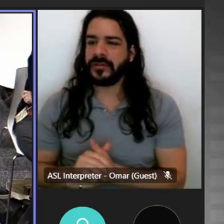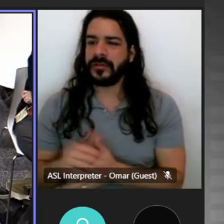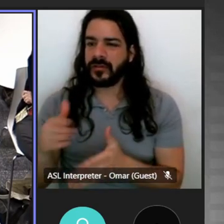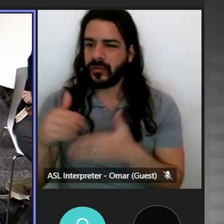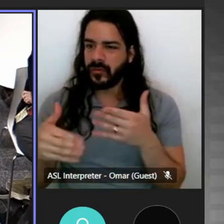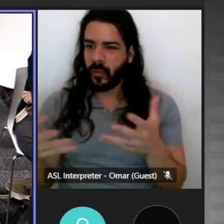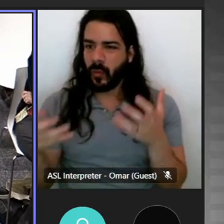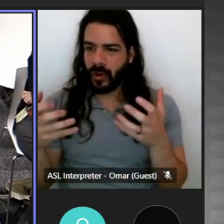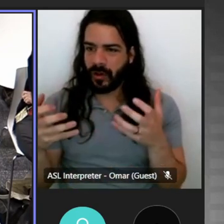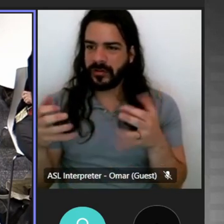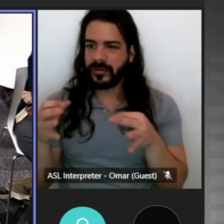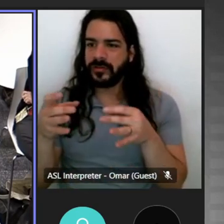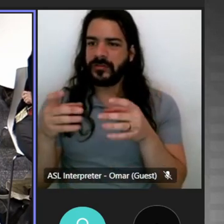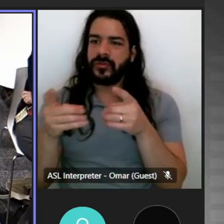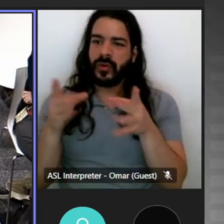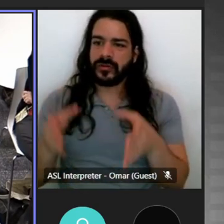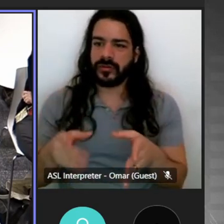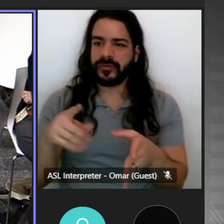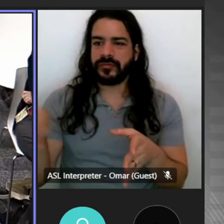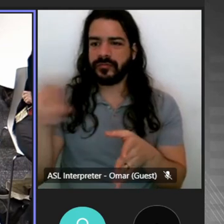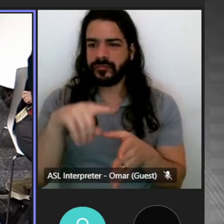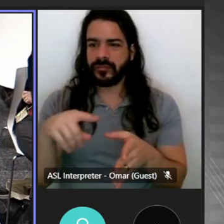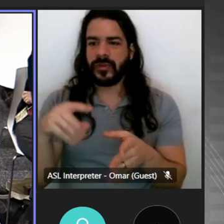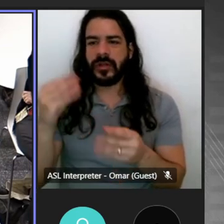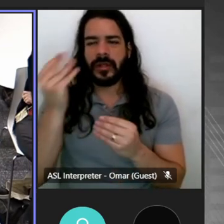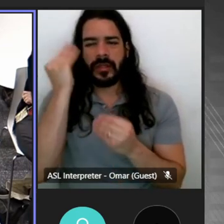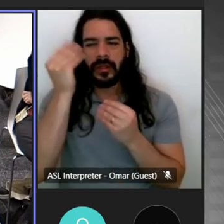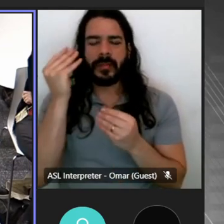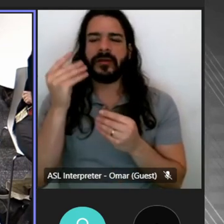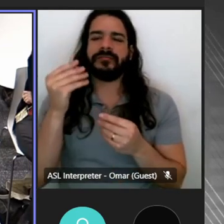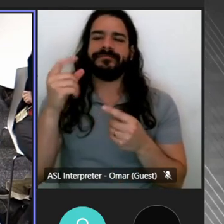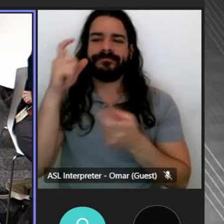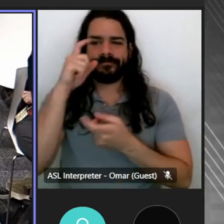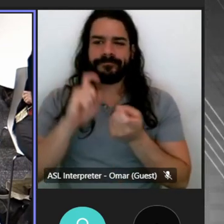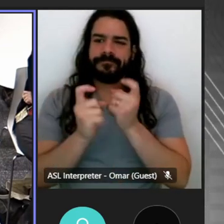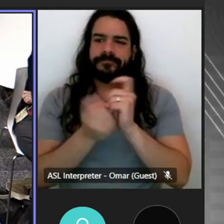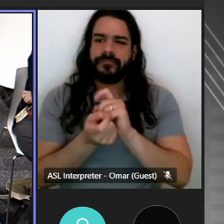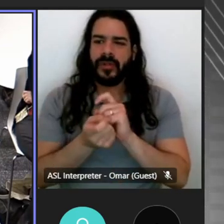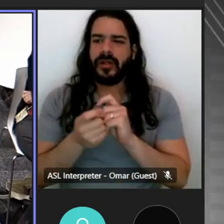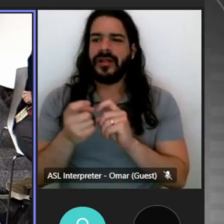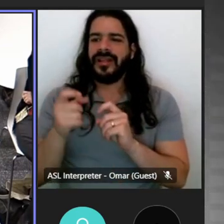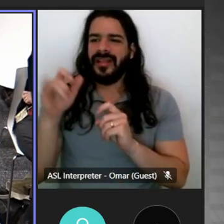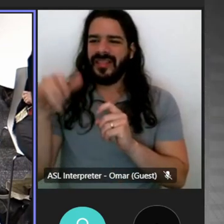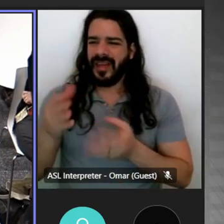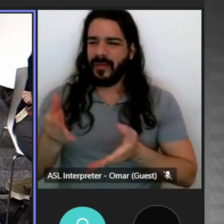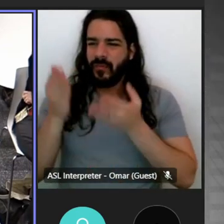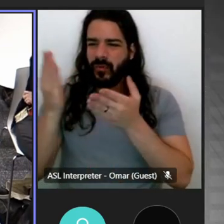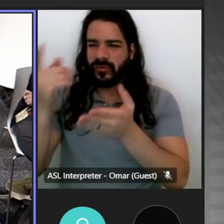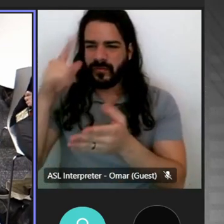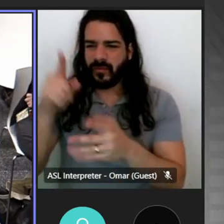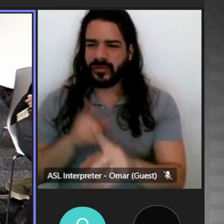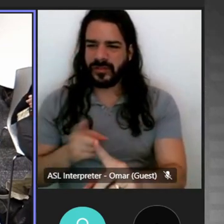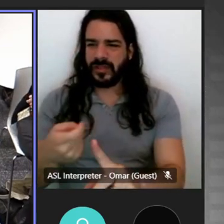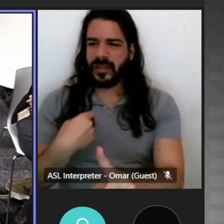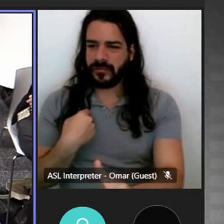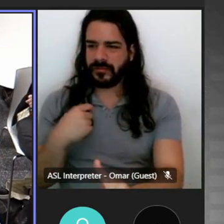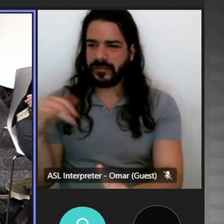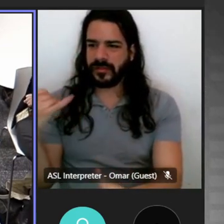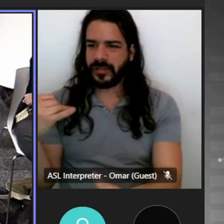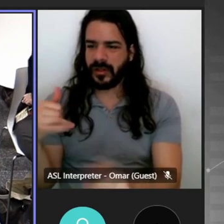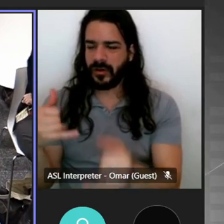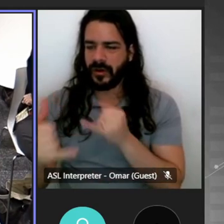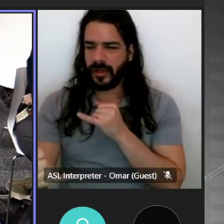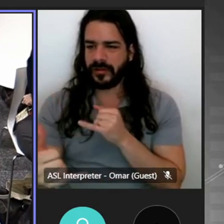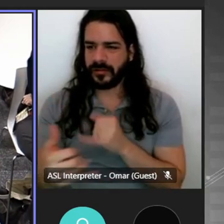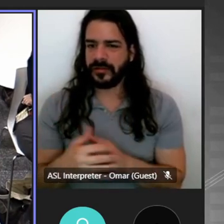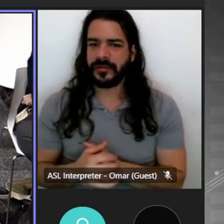In conclusion, I would like the metro directors to reconsider the proposal to turn around the yellow line at Mount Vernon Square station. Note